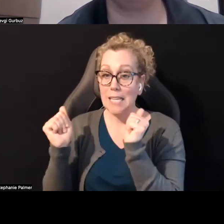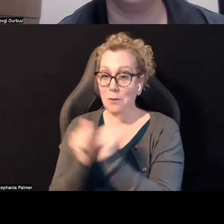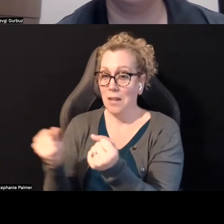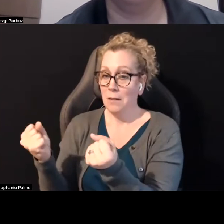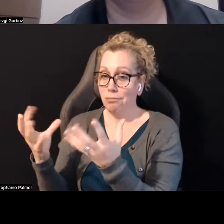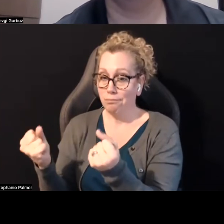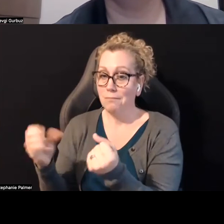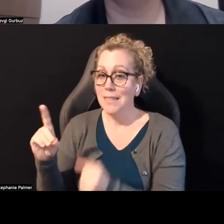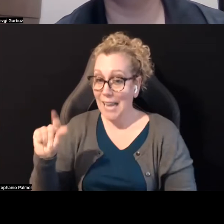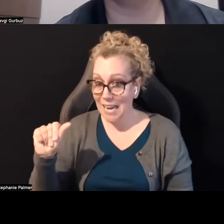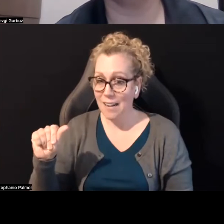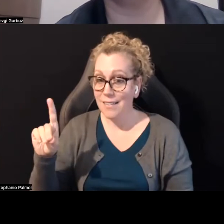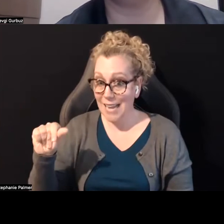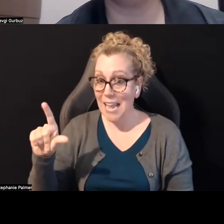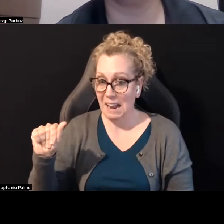data,